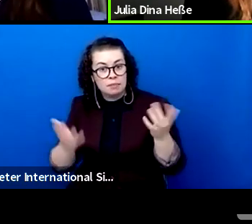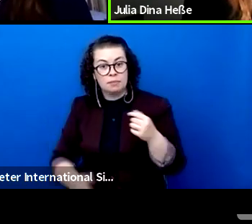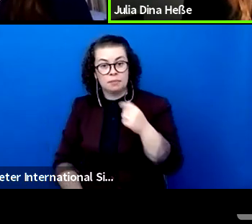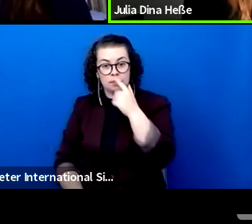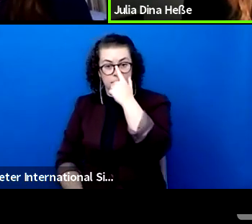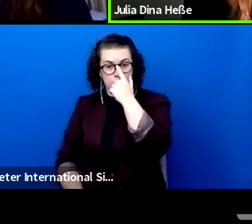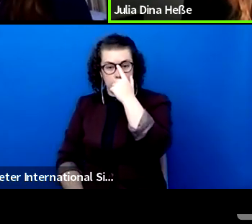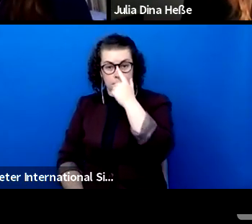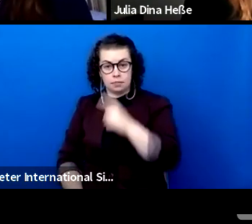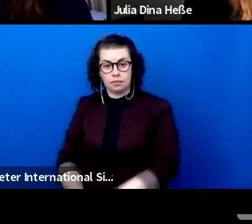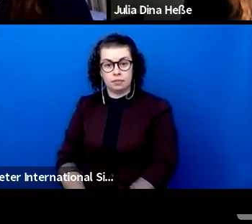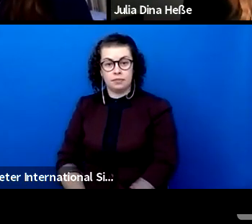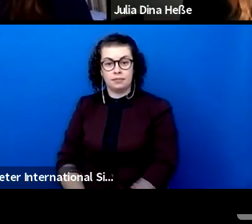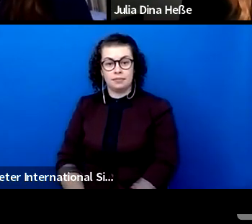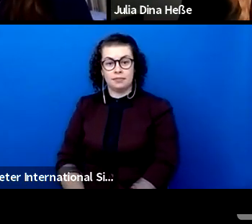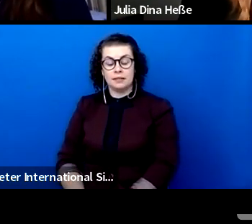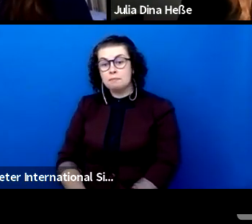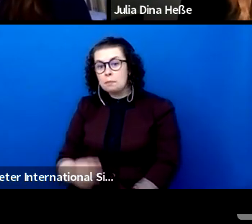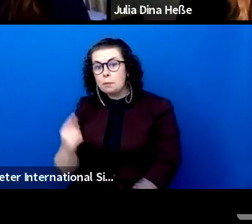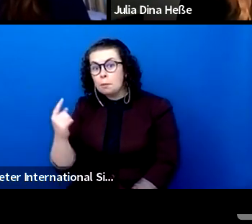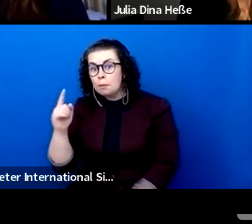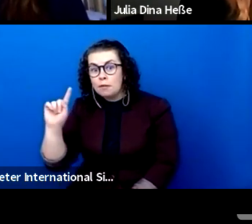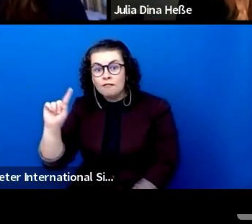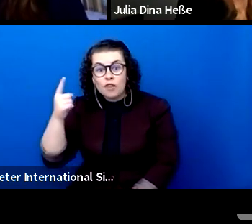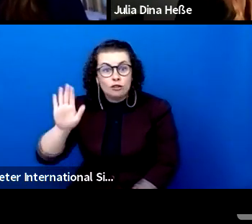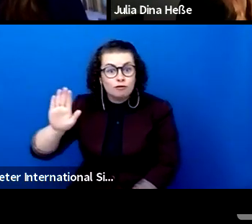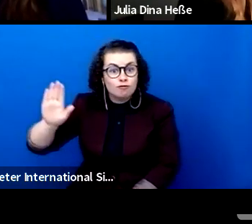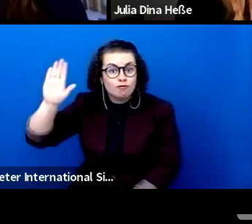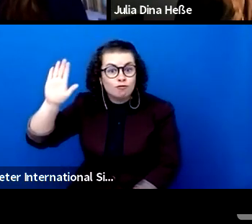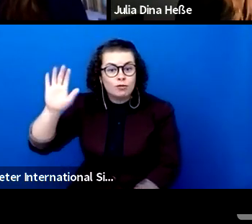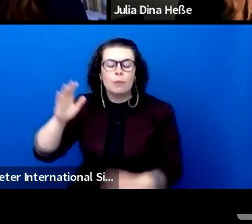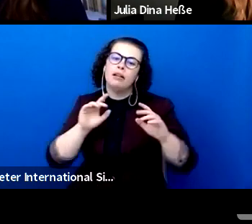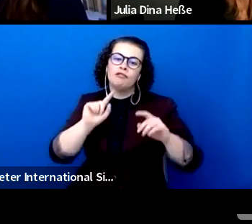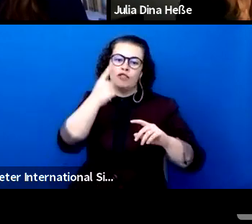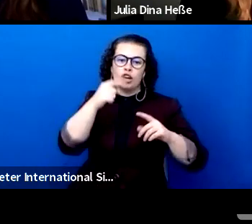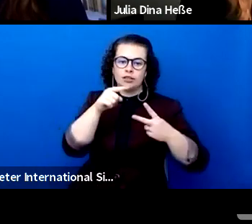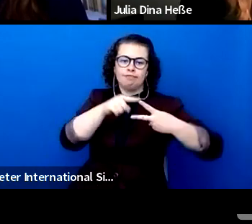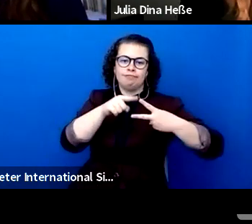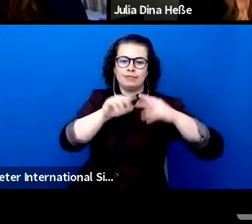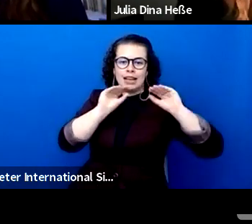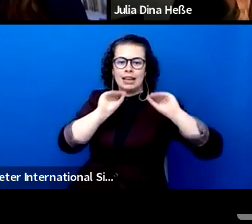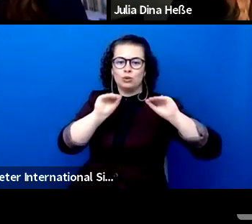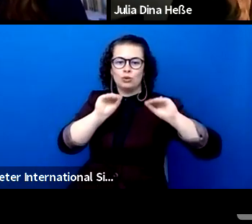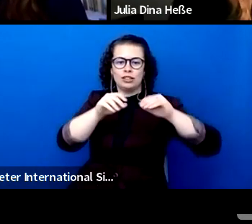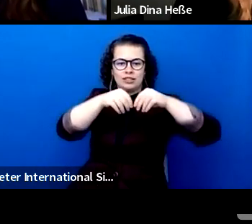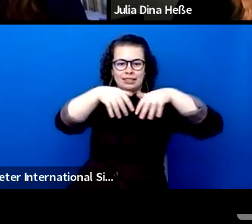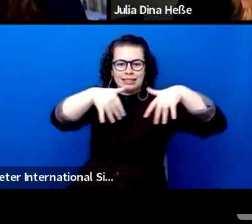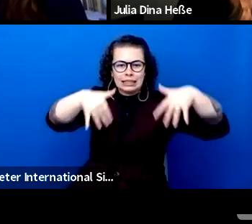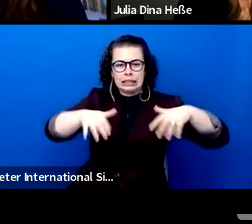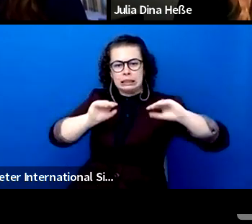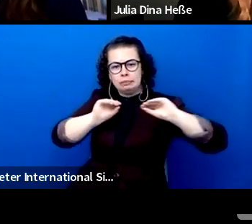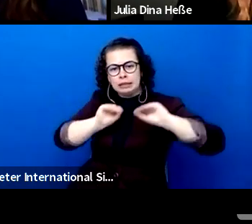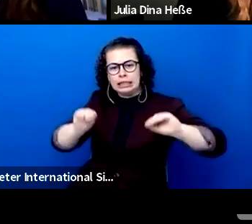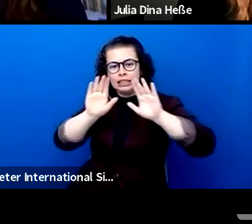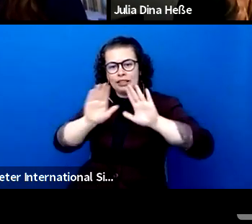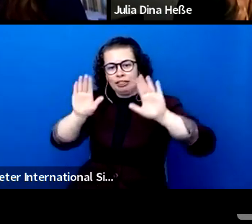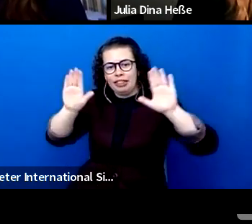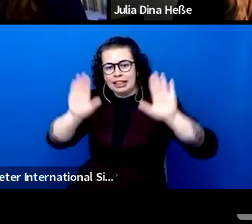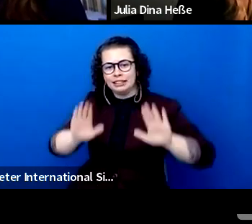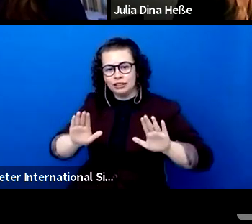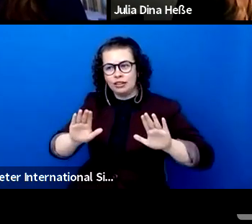So who wants to answer? About the educational system, of course, it's a very, we have only another, I don't